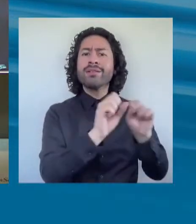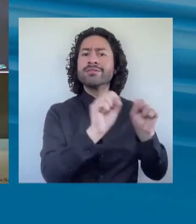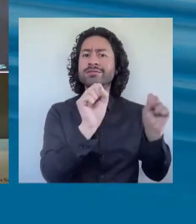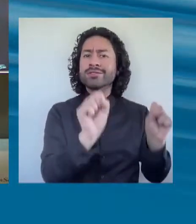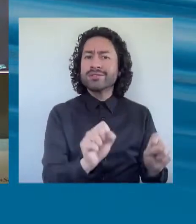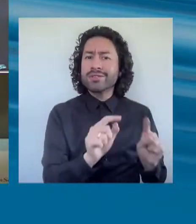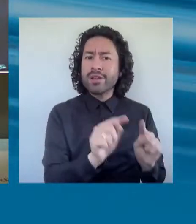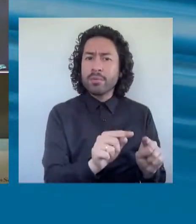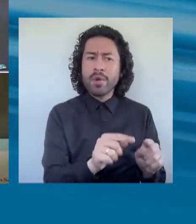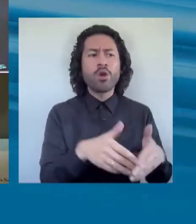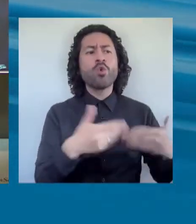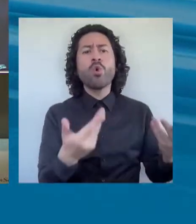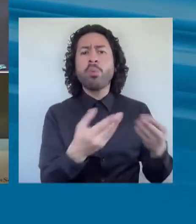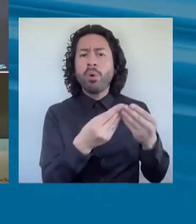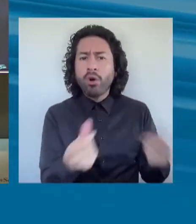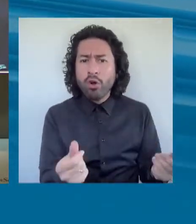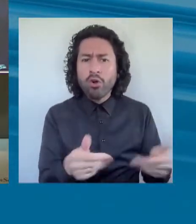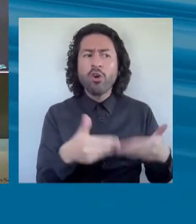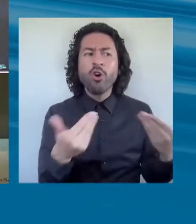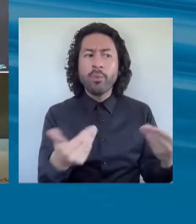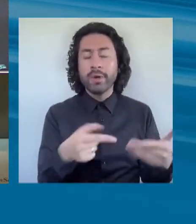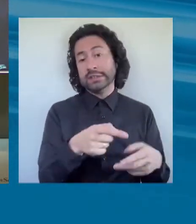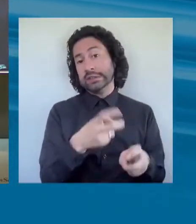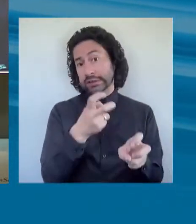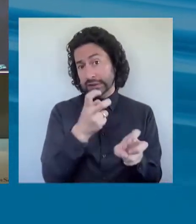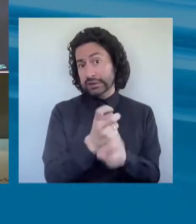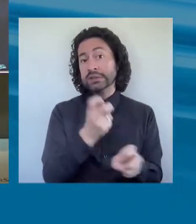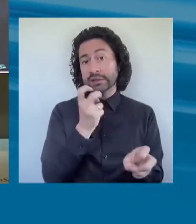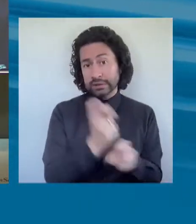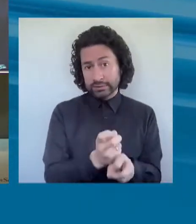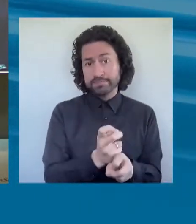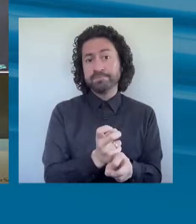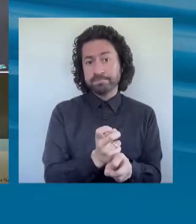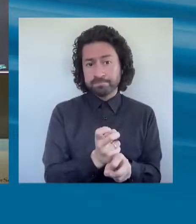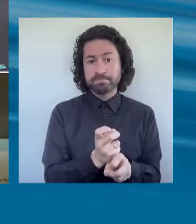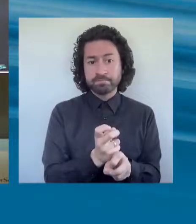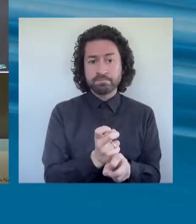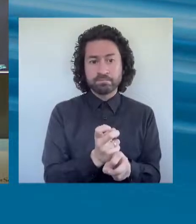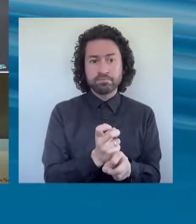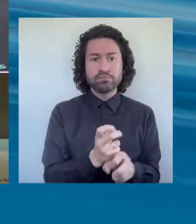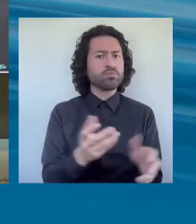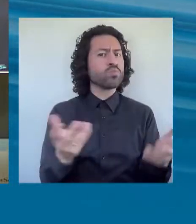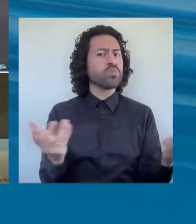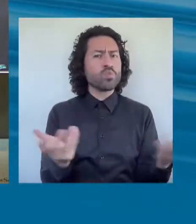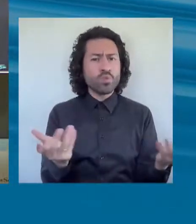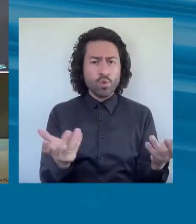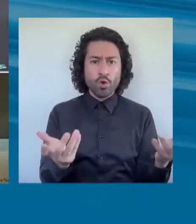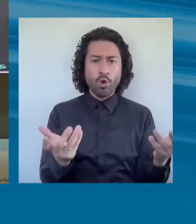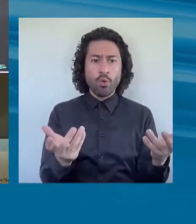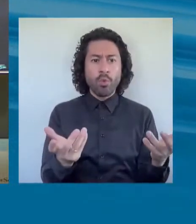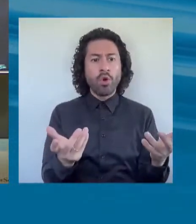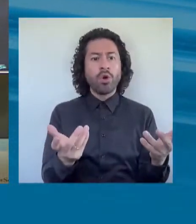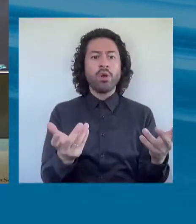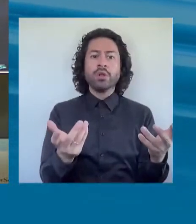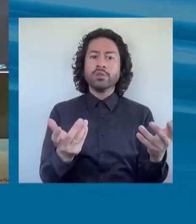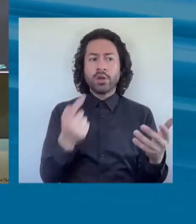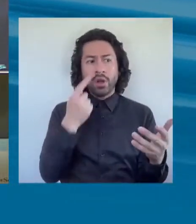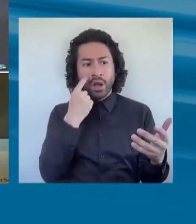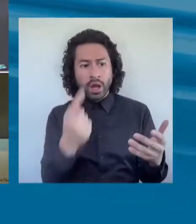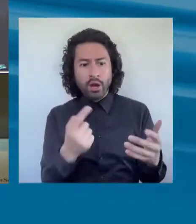is systemic, and to deroot it requires complex activities. It